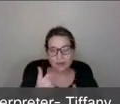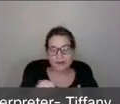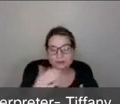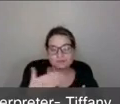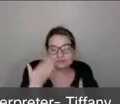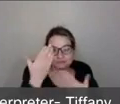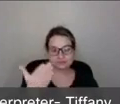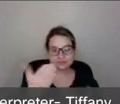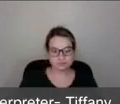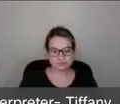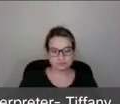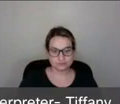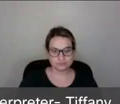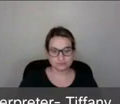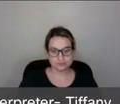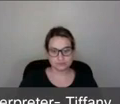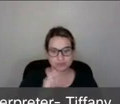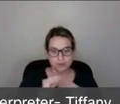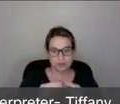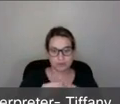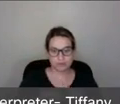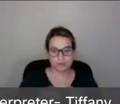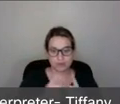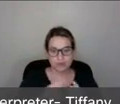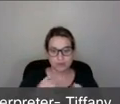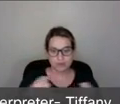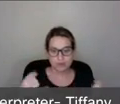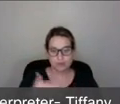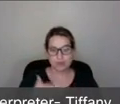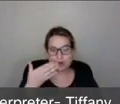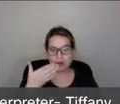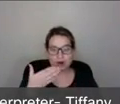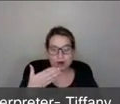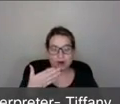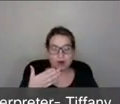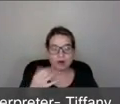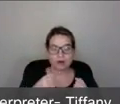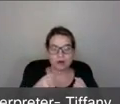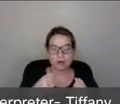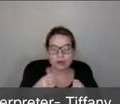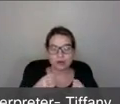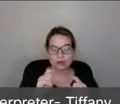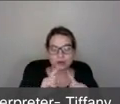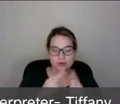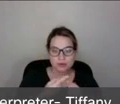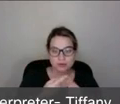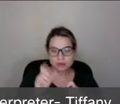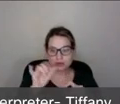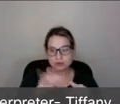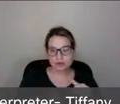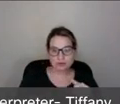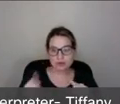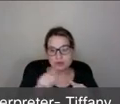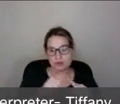proposal to revise district boundaries from the prior redistricting cycle by fractionating The existing community